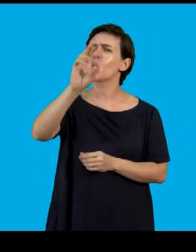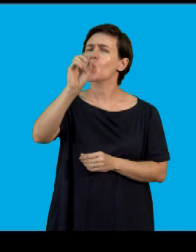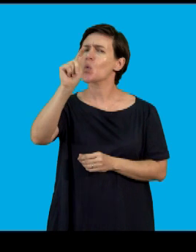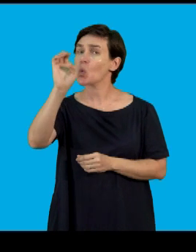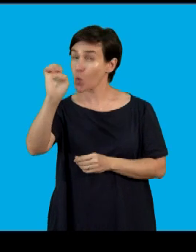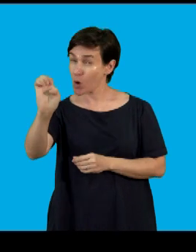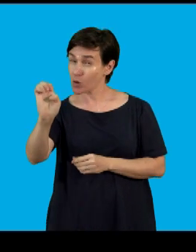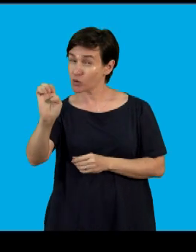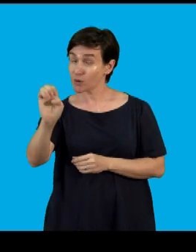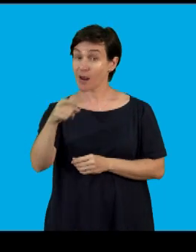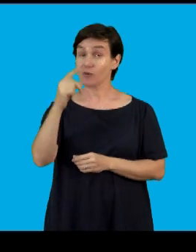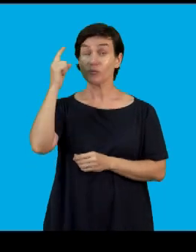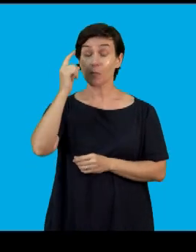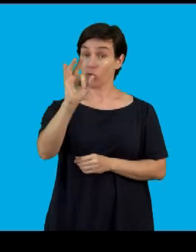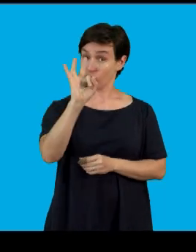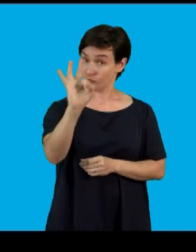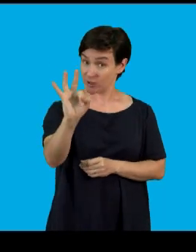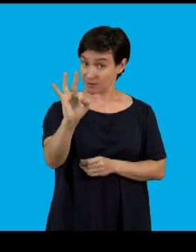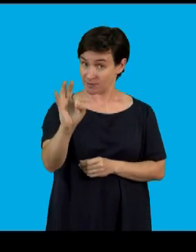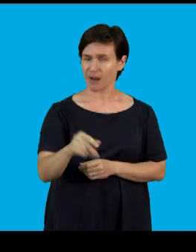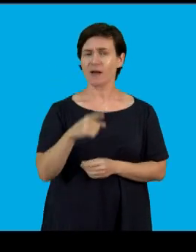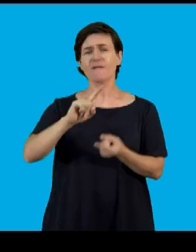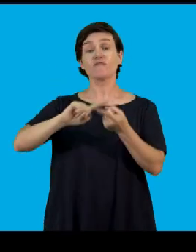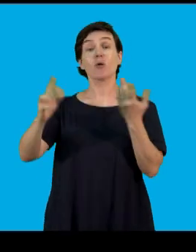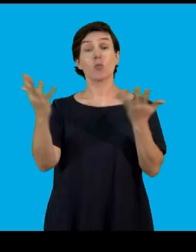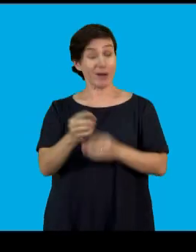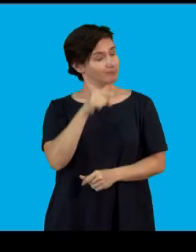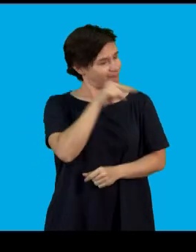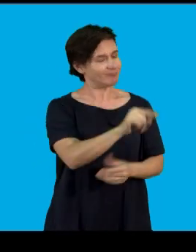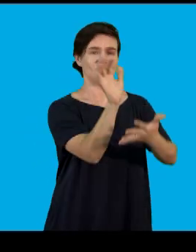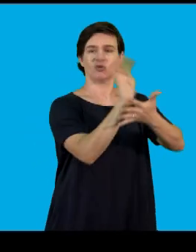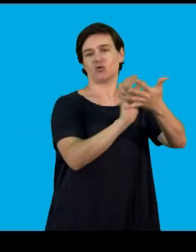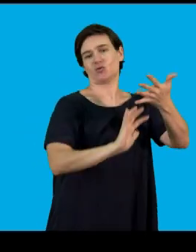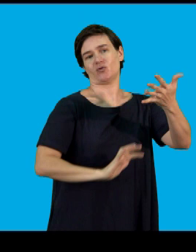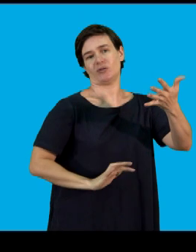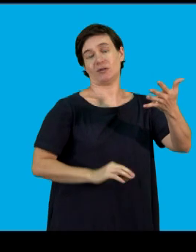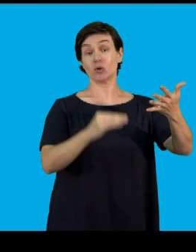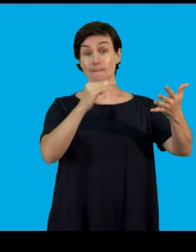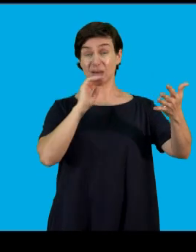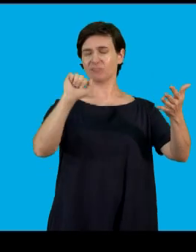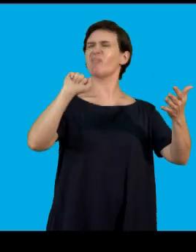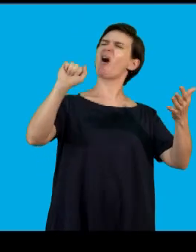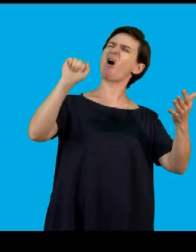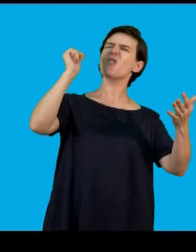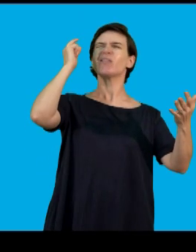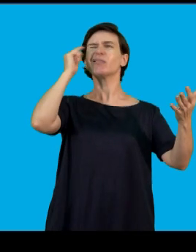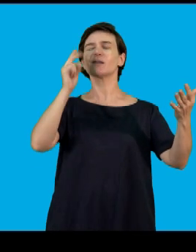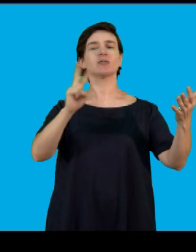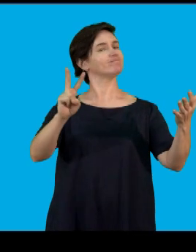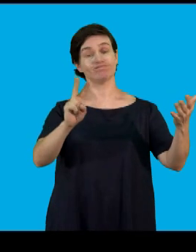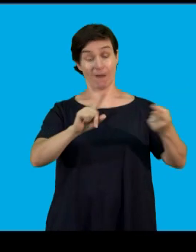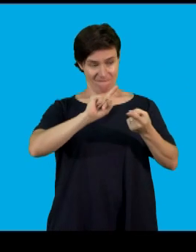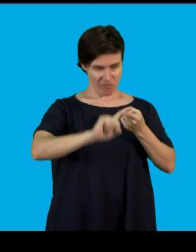3. Where are you quoting them from? From the scenario, meaning you can't make up things here. All these answers should come from